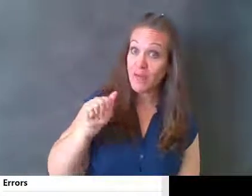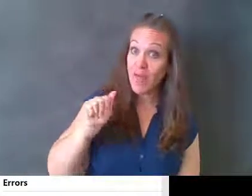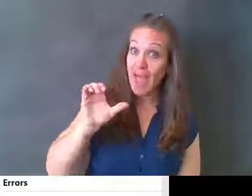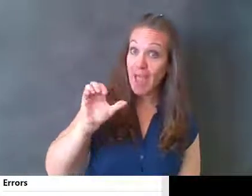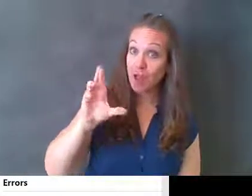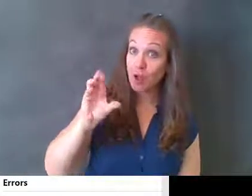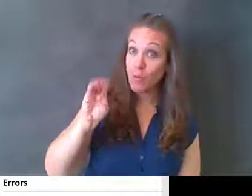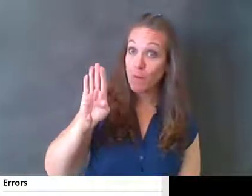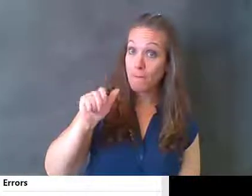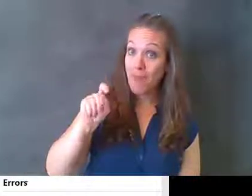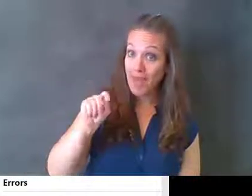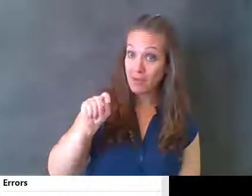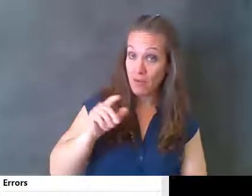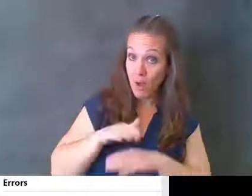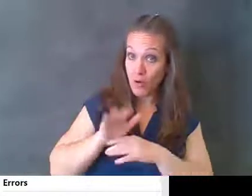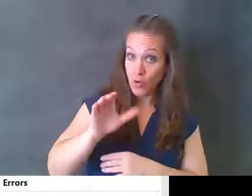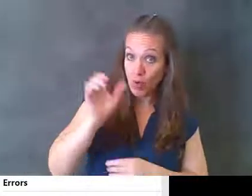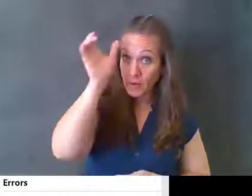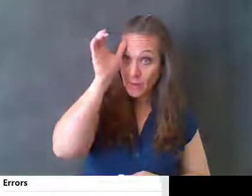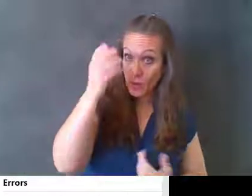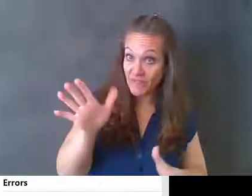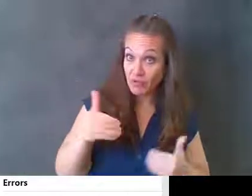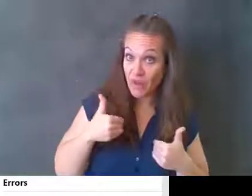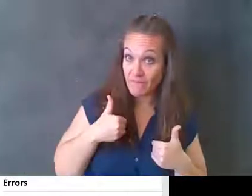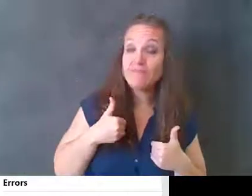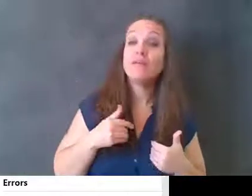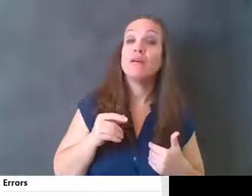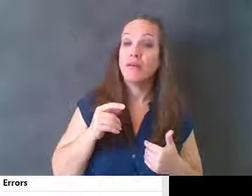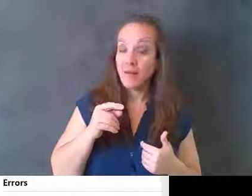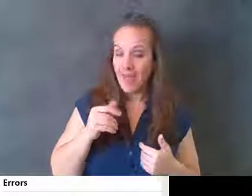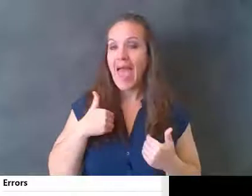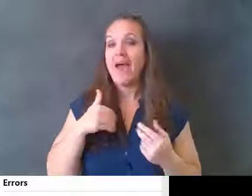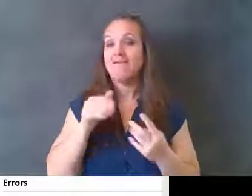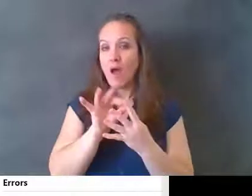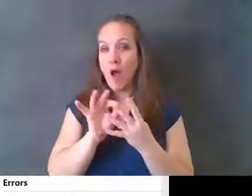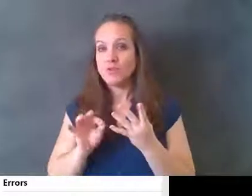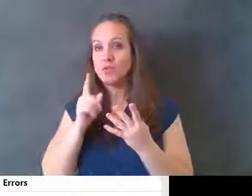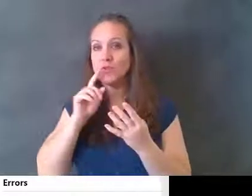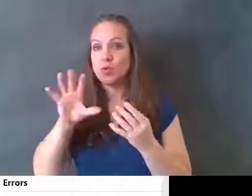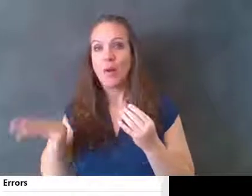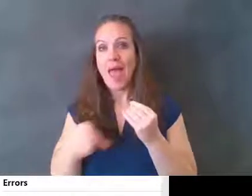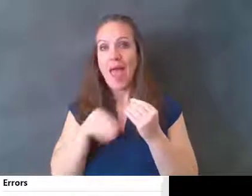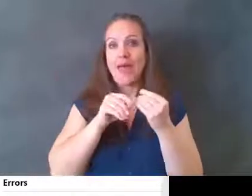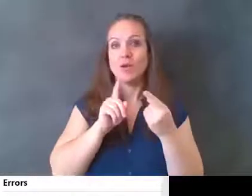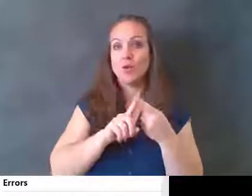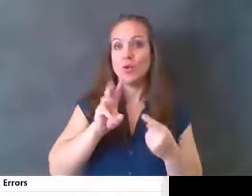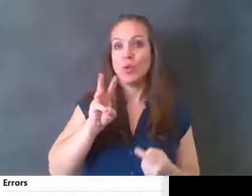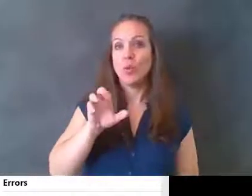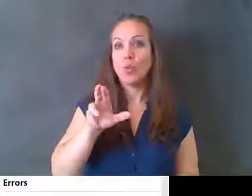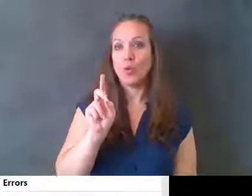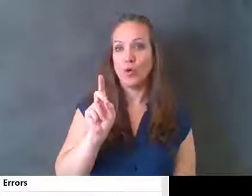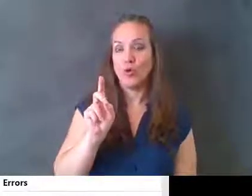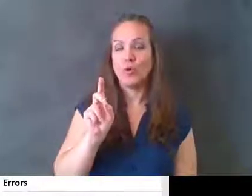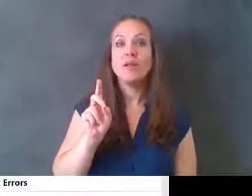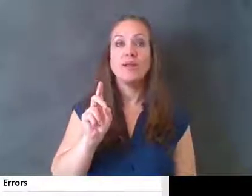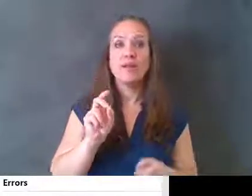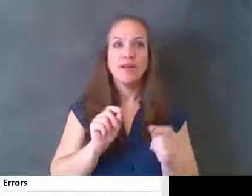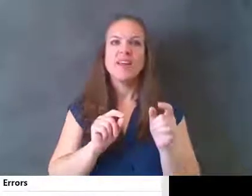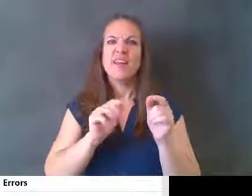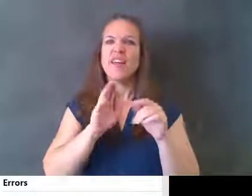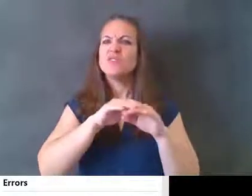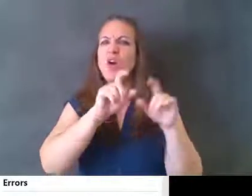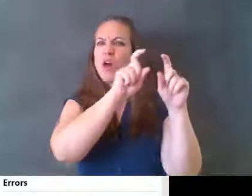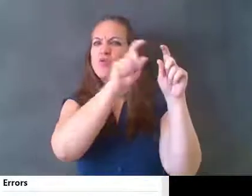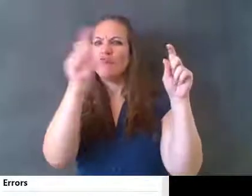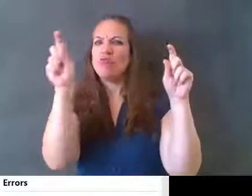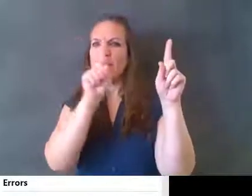your computer, there is an option to have an add-in to Word that'll be up on your ribbon here and it'll say